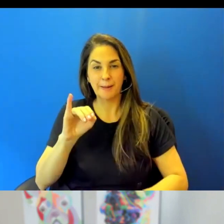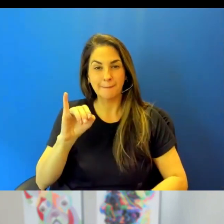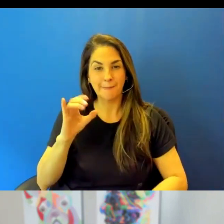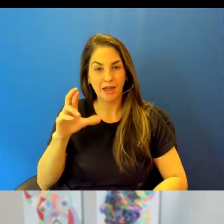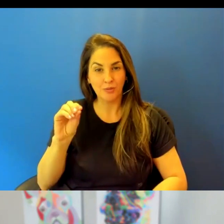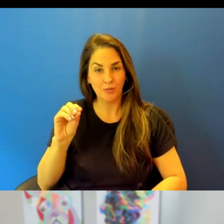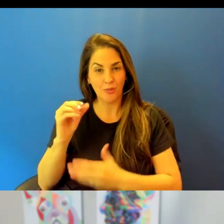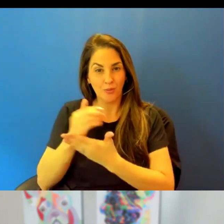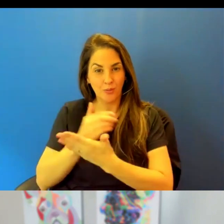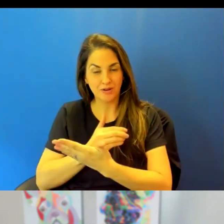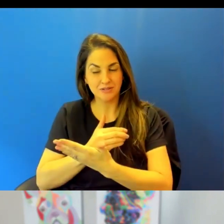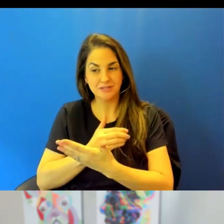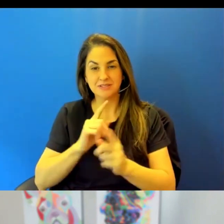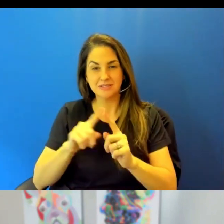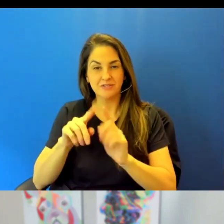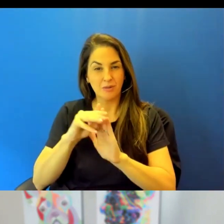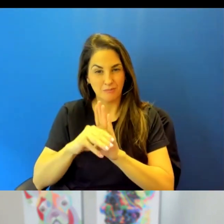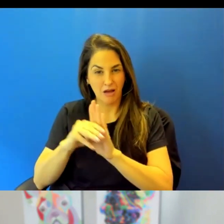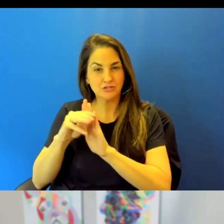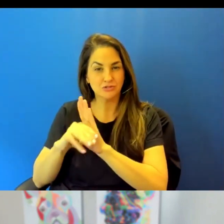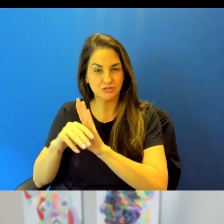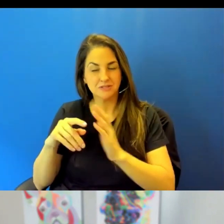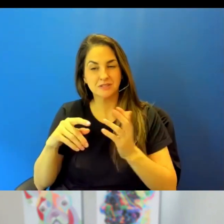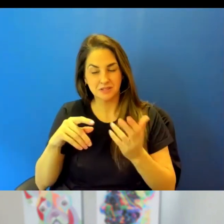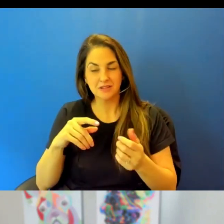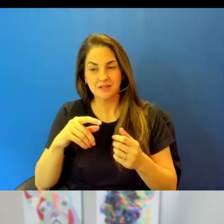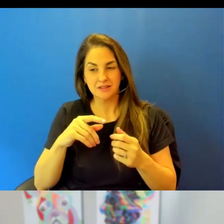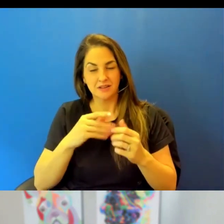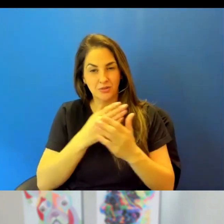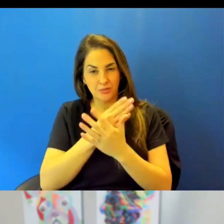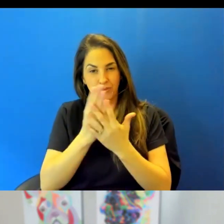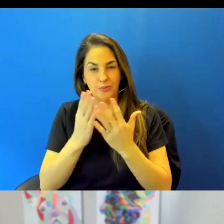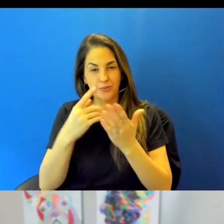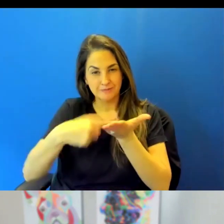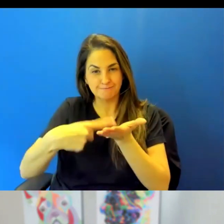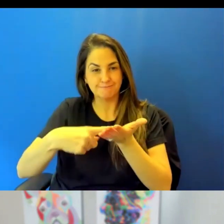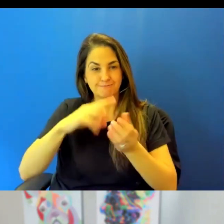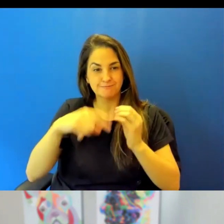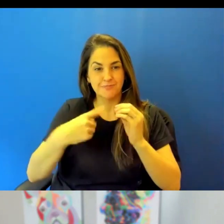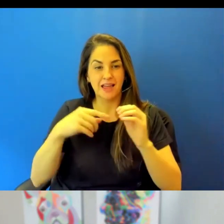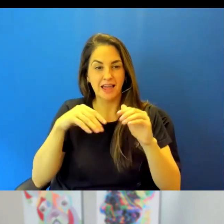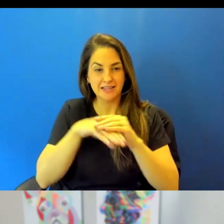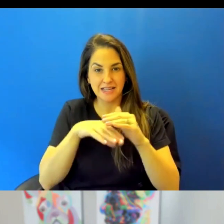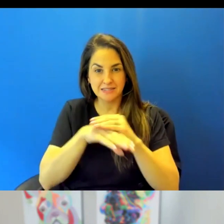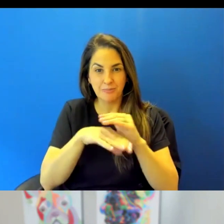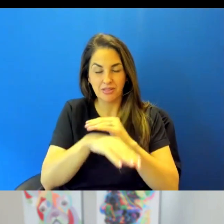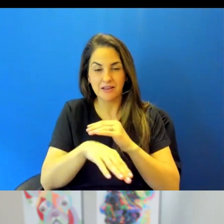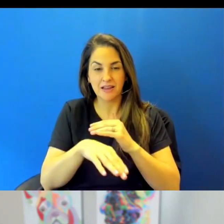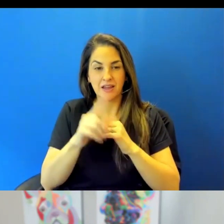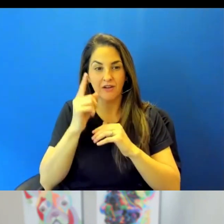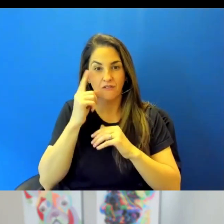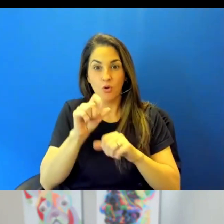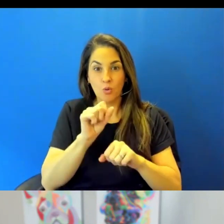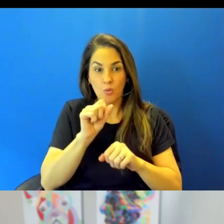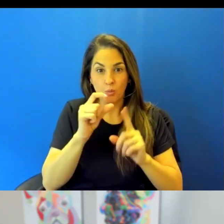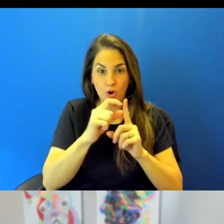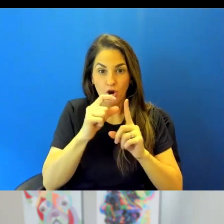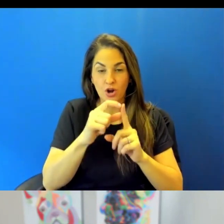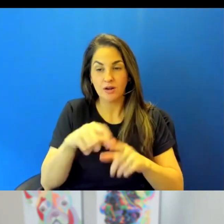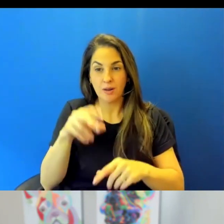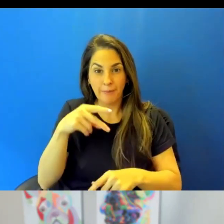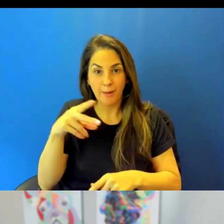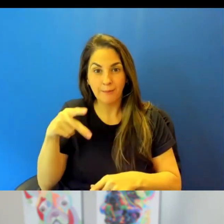have a series of modules that go through, accessibility for Word,